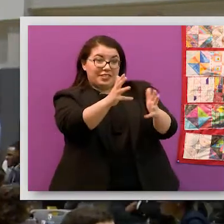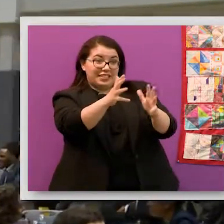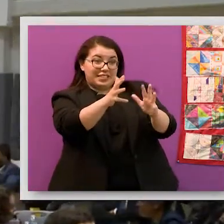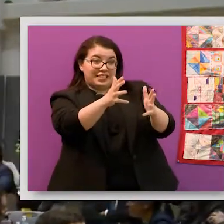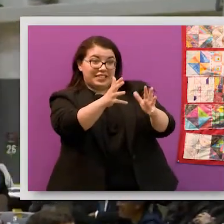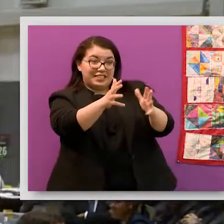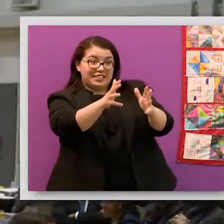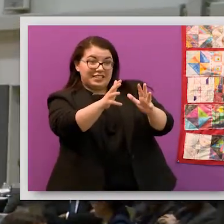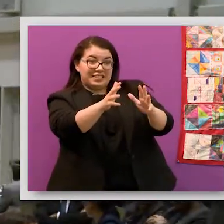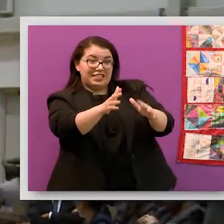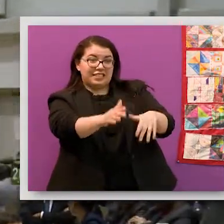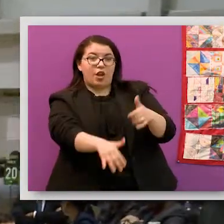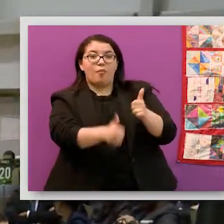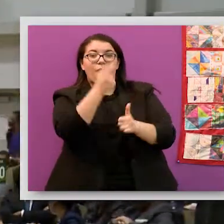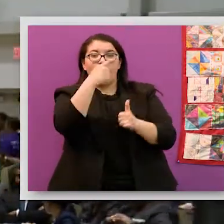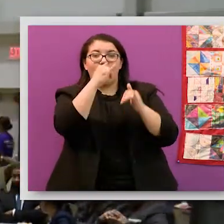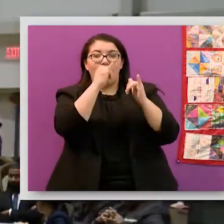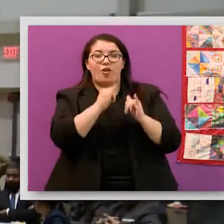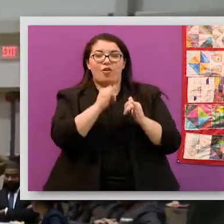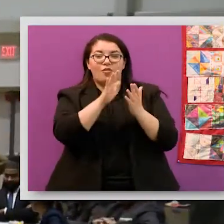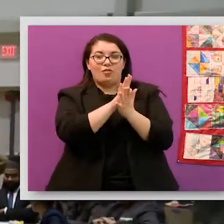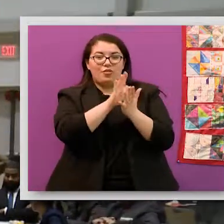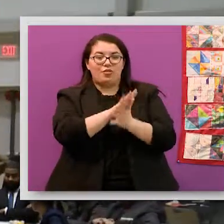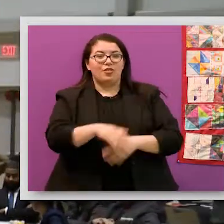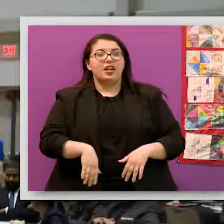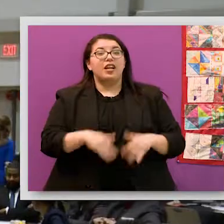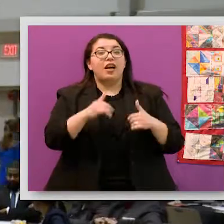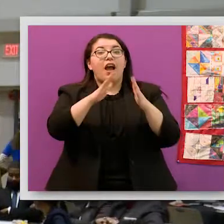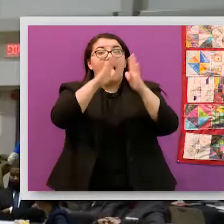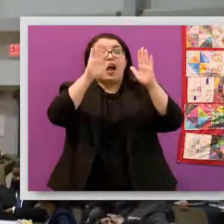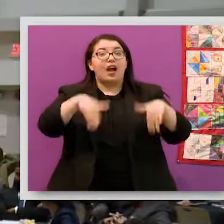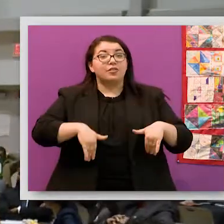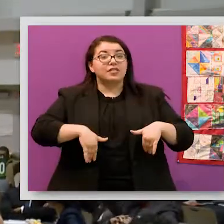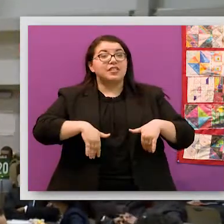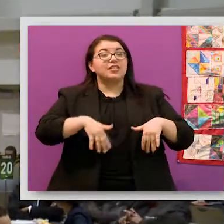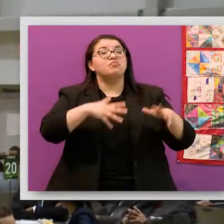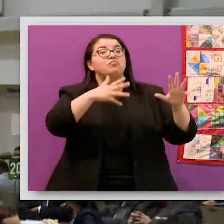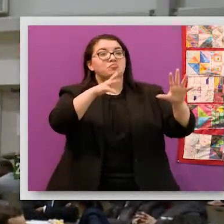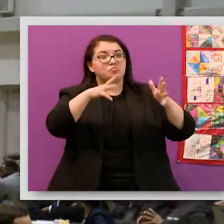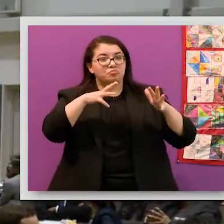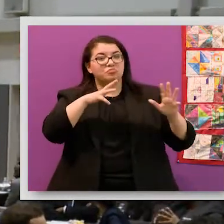Okay. How about housing?